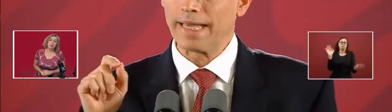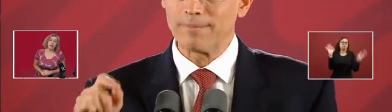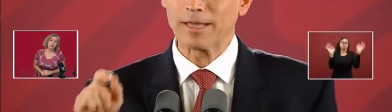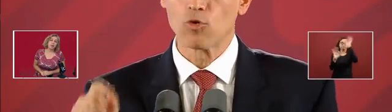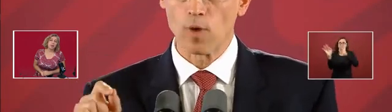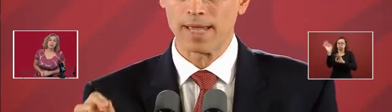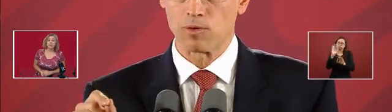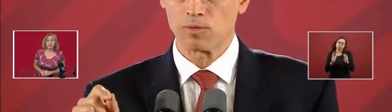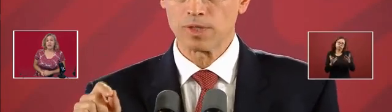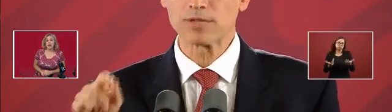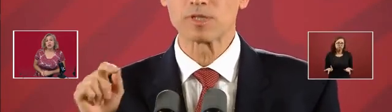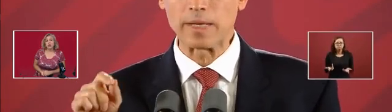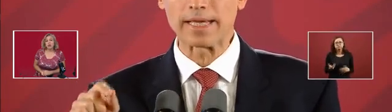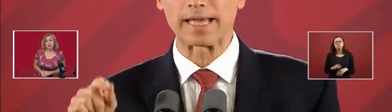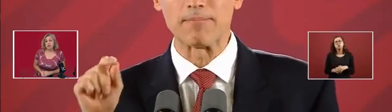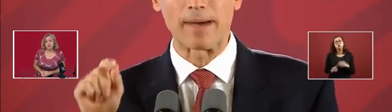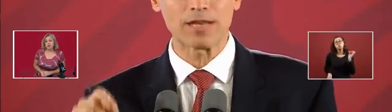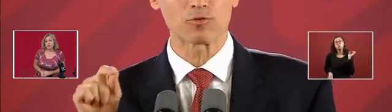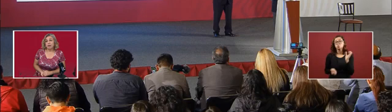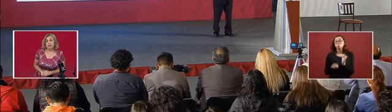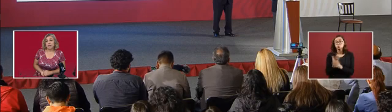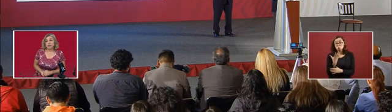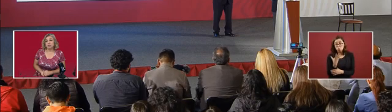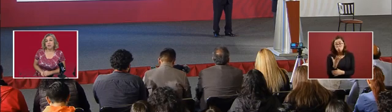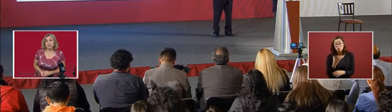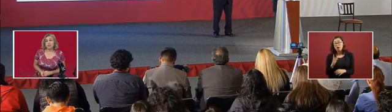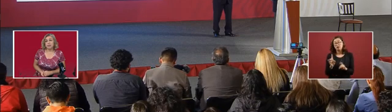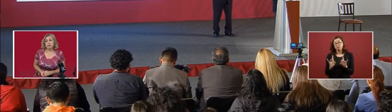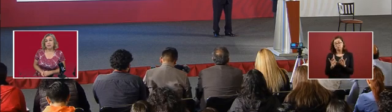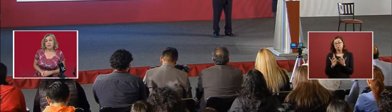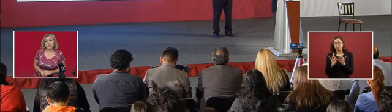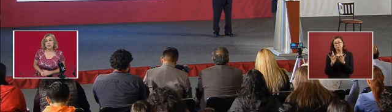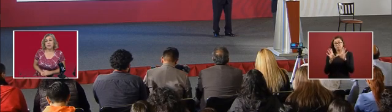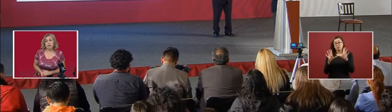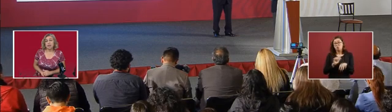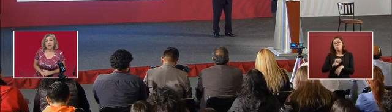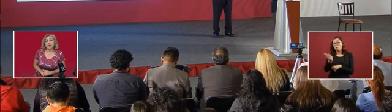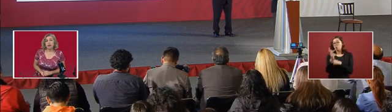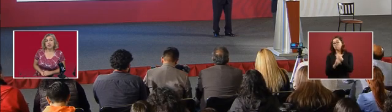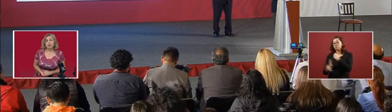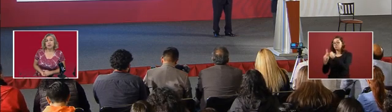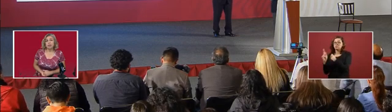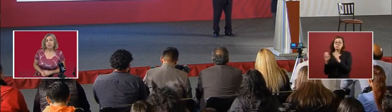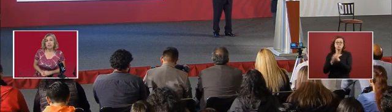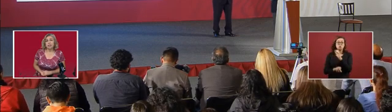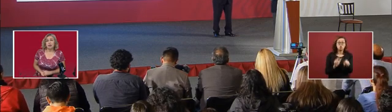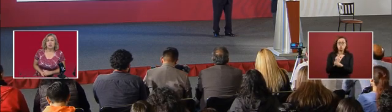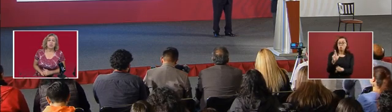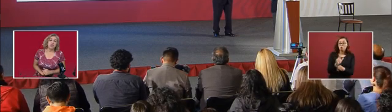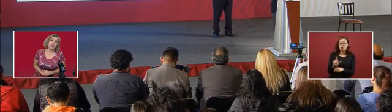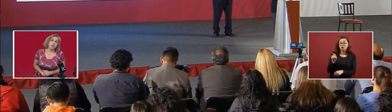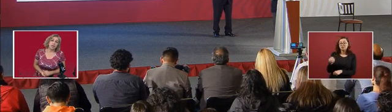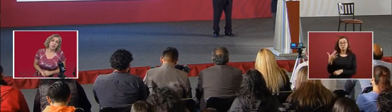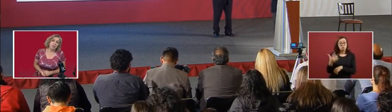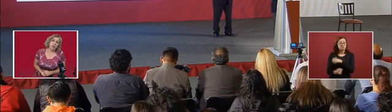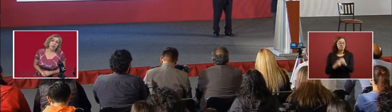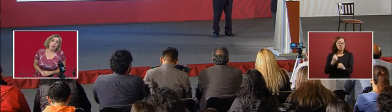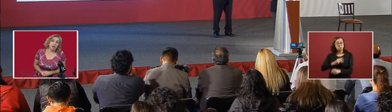year than between the last 7 years. But if you only compare it with the previous year, yes,